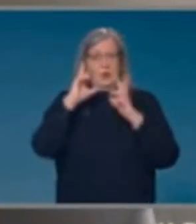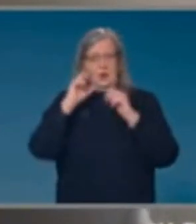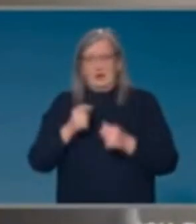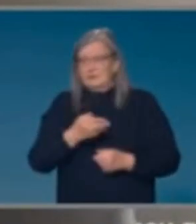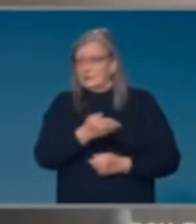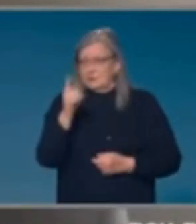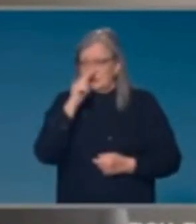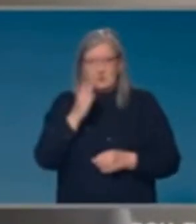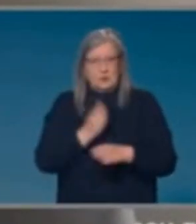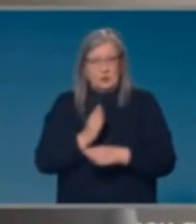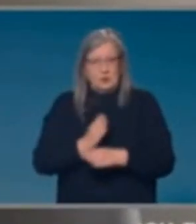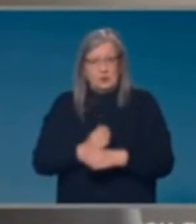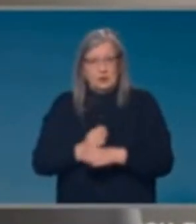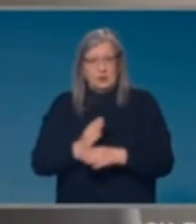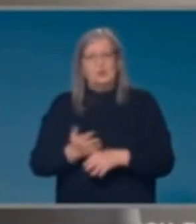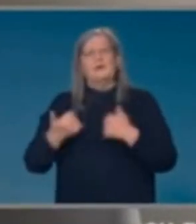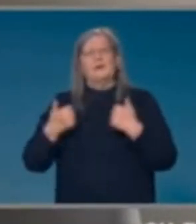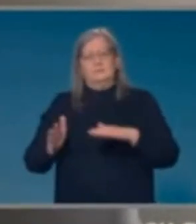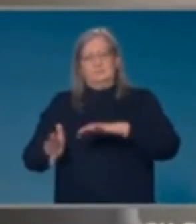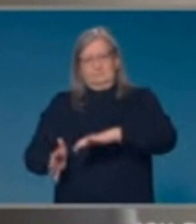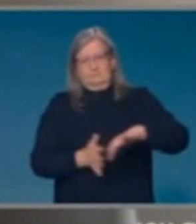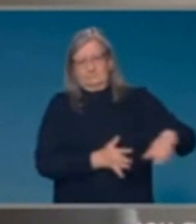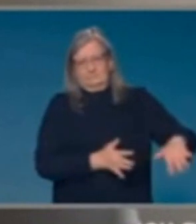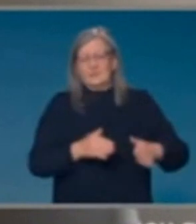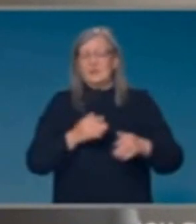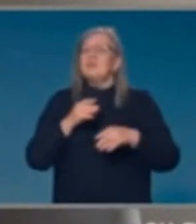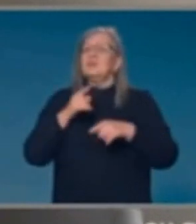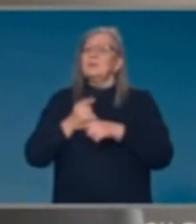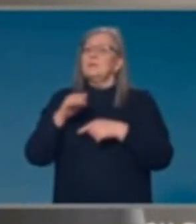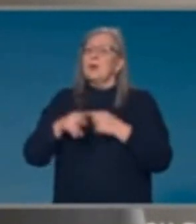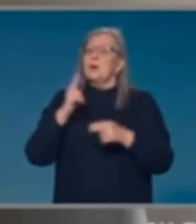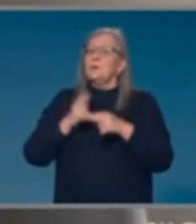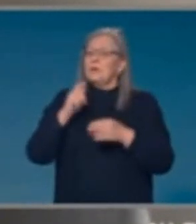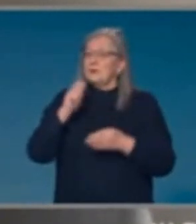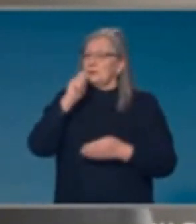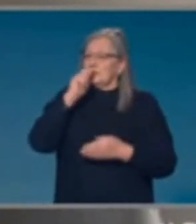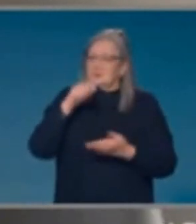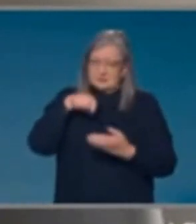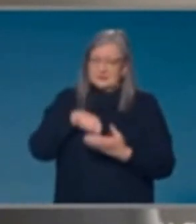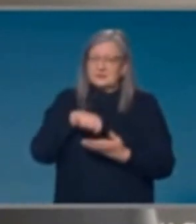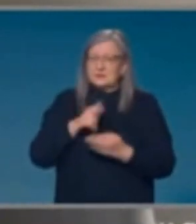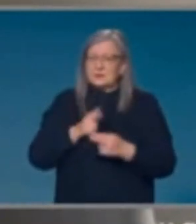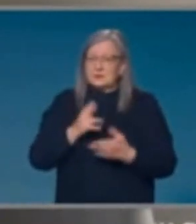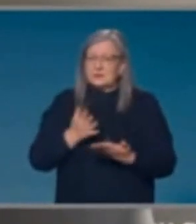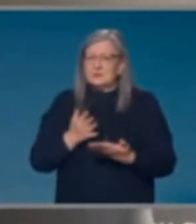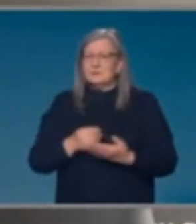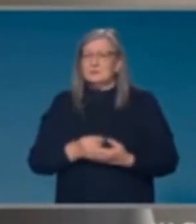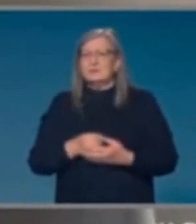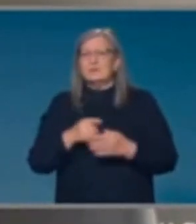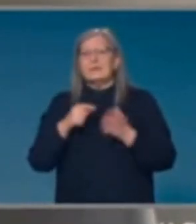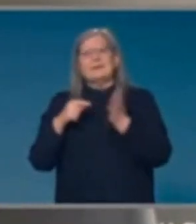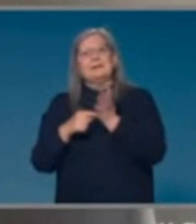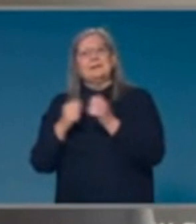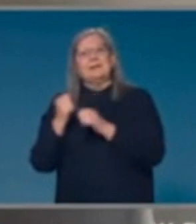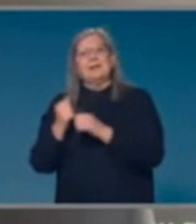testing, the critical thing here is that the TGA has opened up that process, so they'll be available